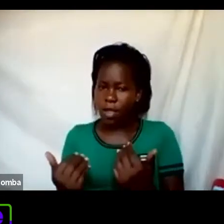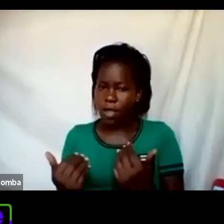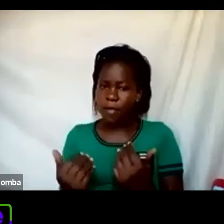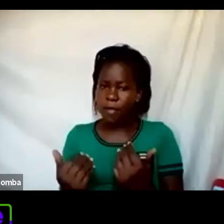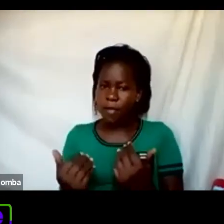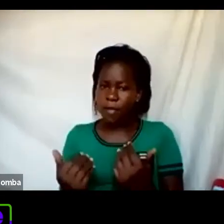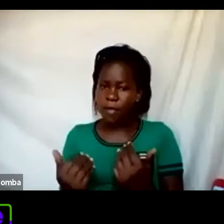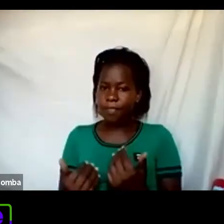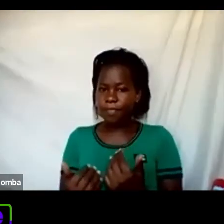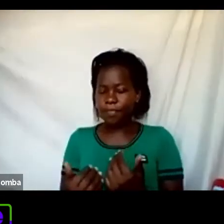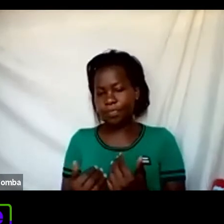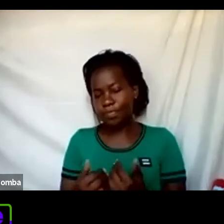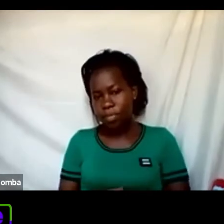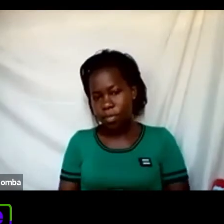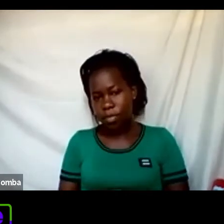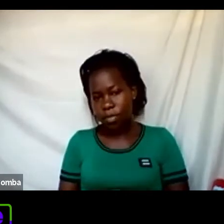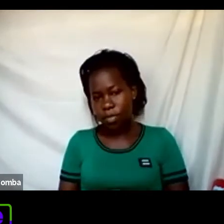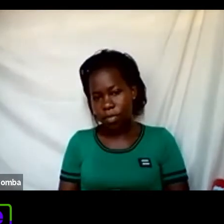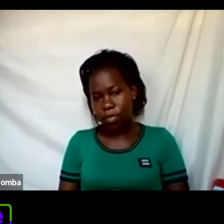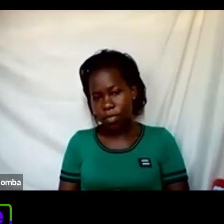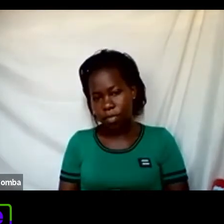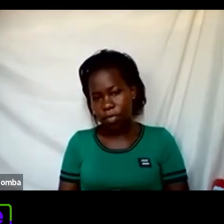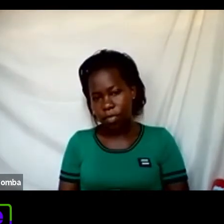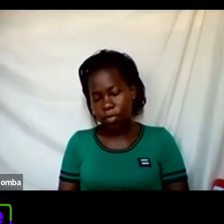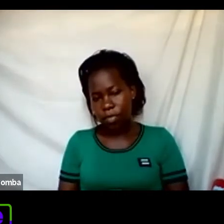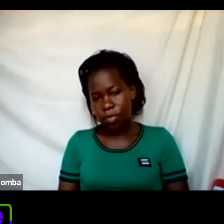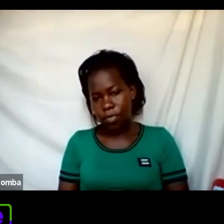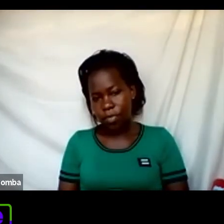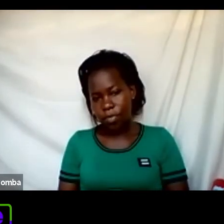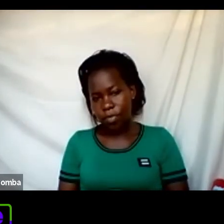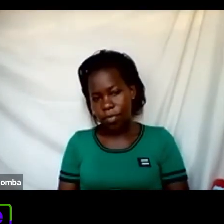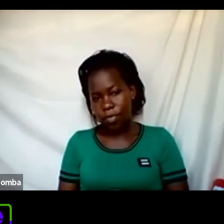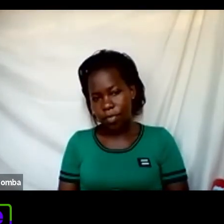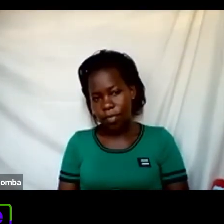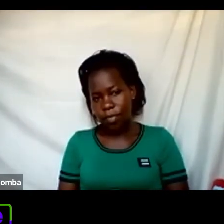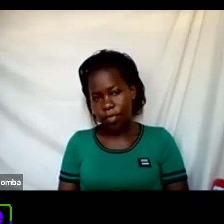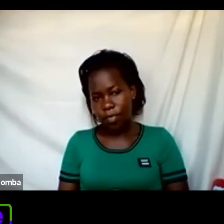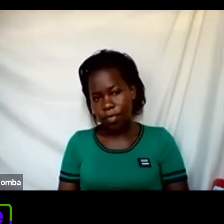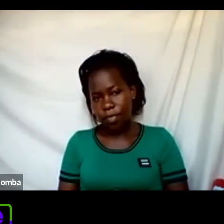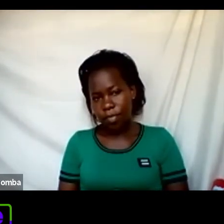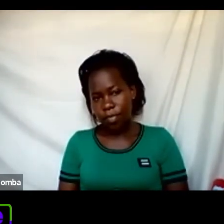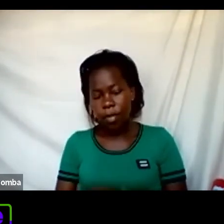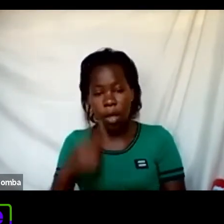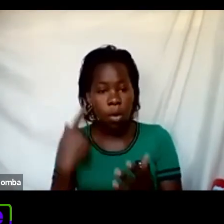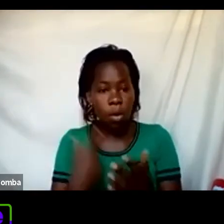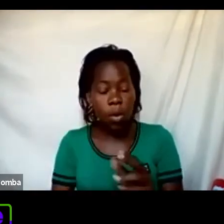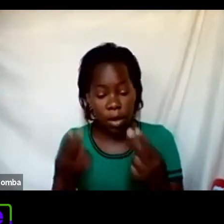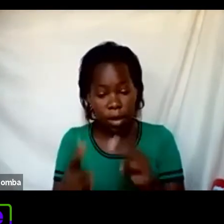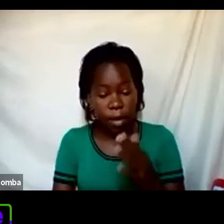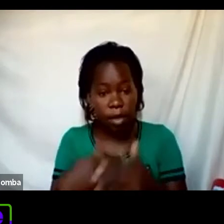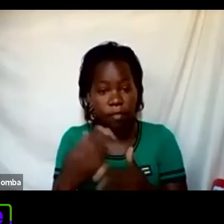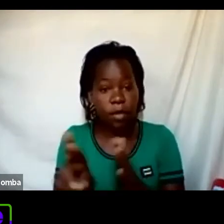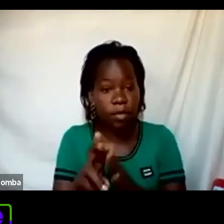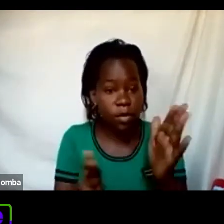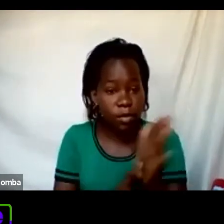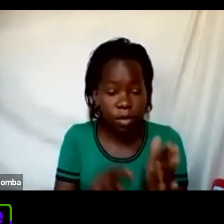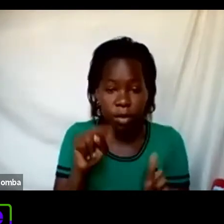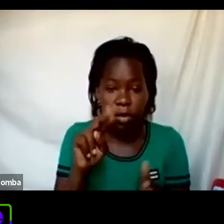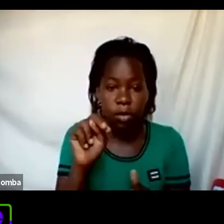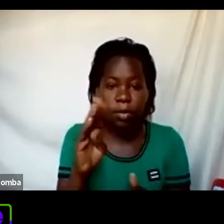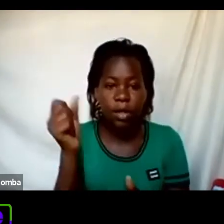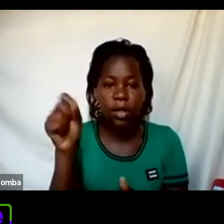we had resisted the temptation to bombard you with lots of information regarding what happens after your idea has been registered. But now the